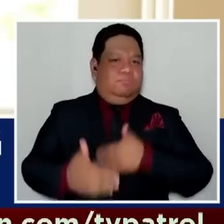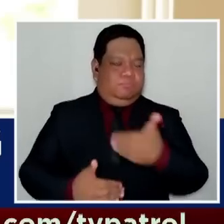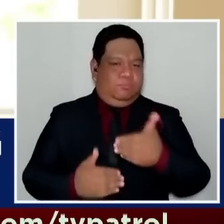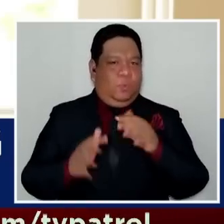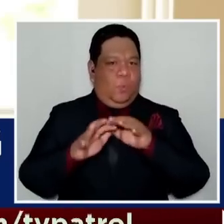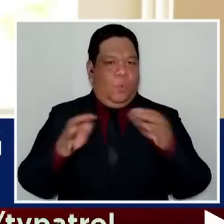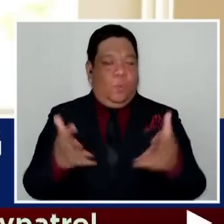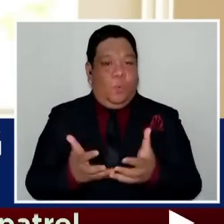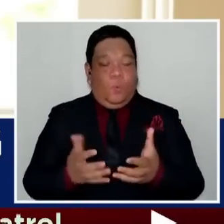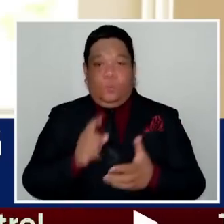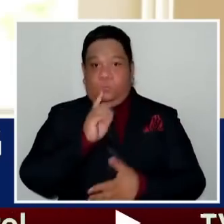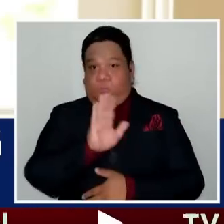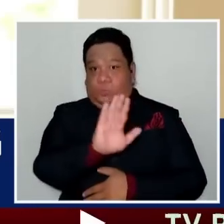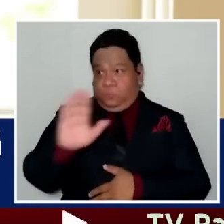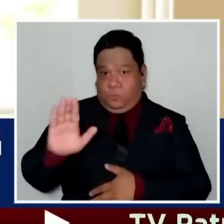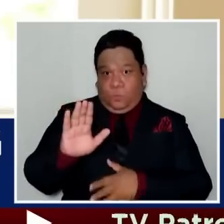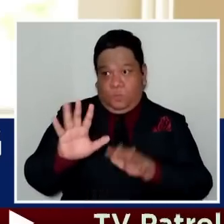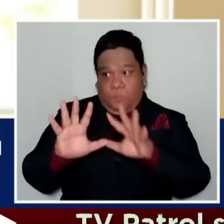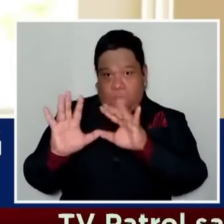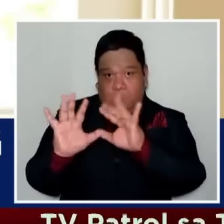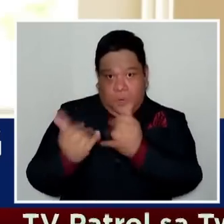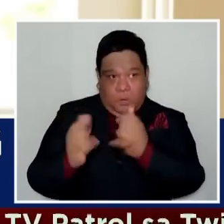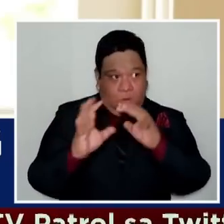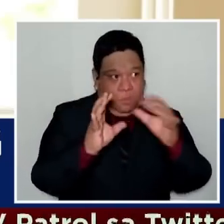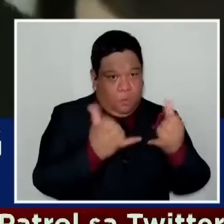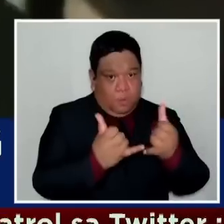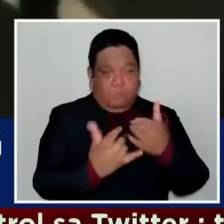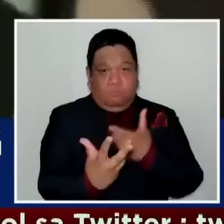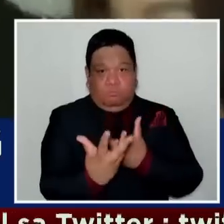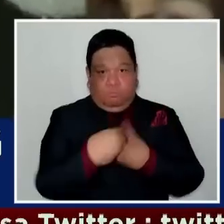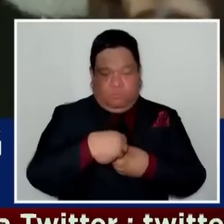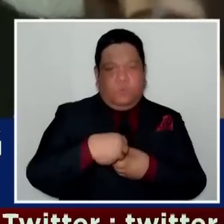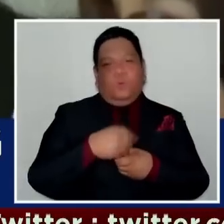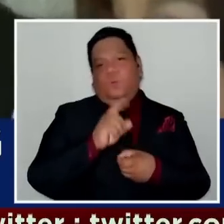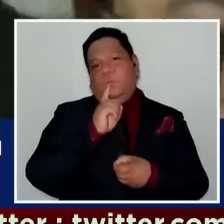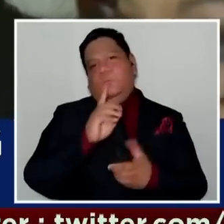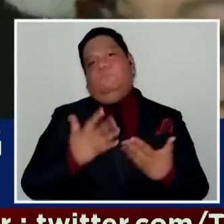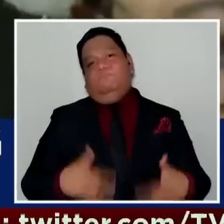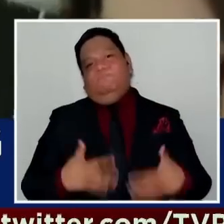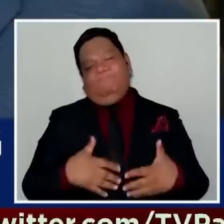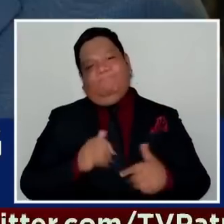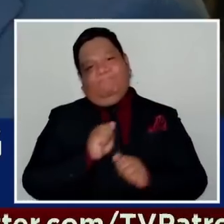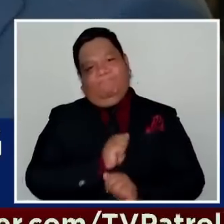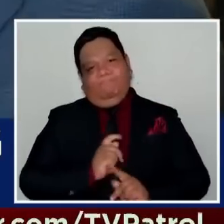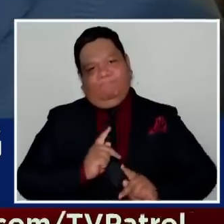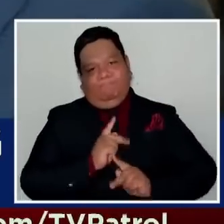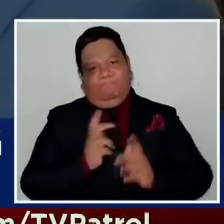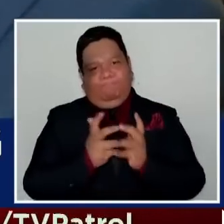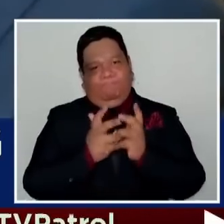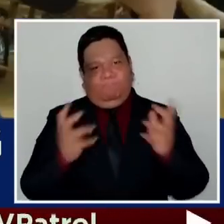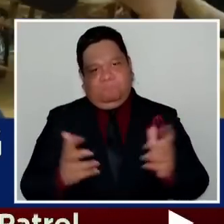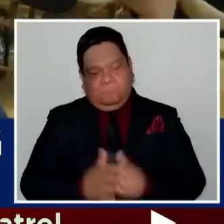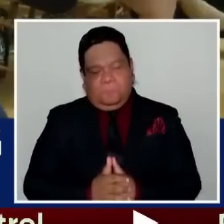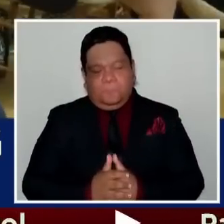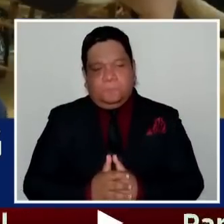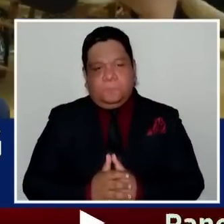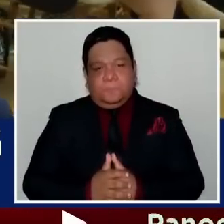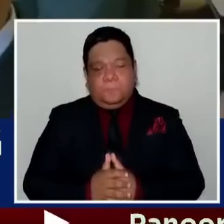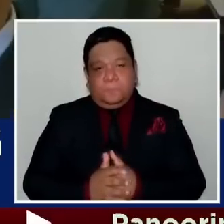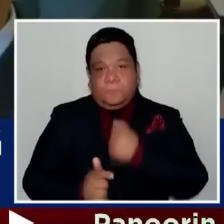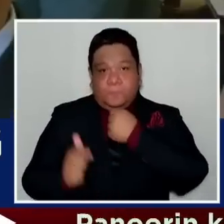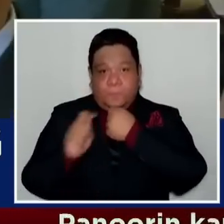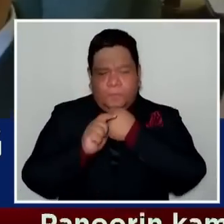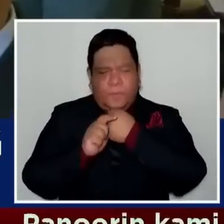displayed cannot be underestimated. Ilan sa mga dumalo sa meeting ang mga kinatawan ng mga malalaking cruise